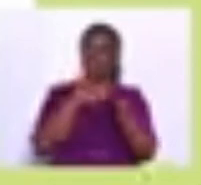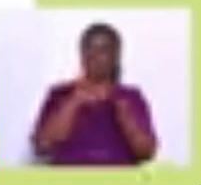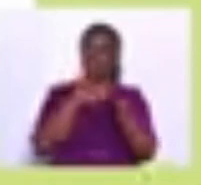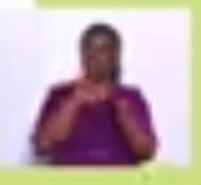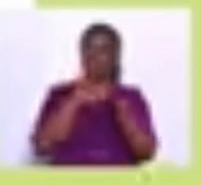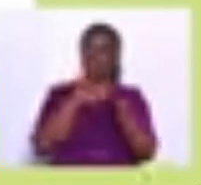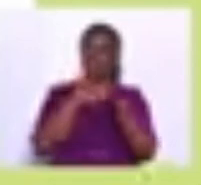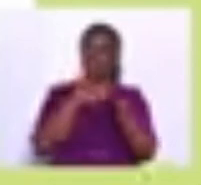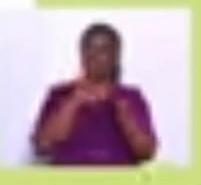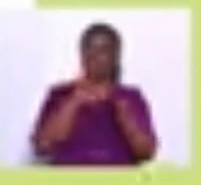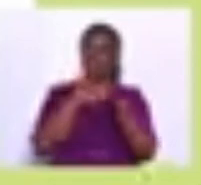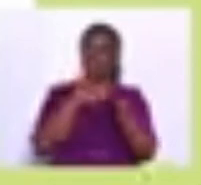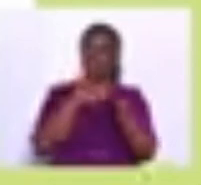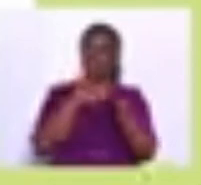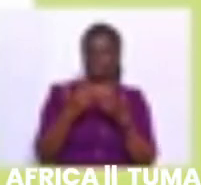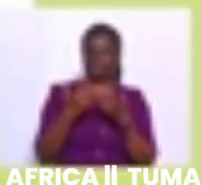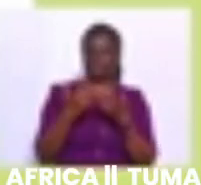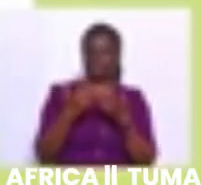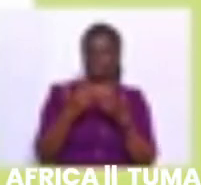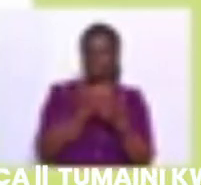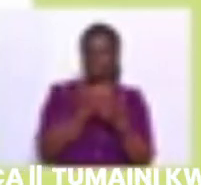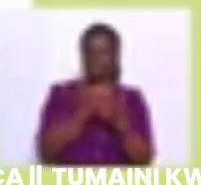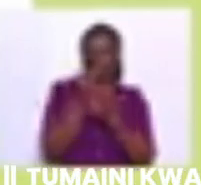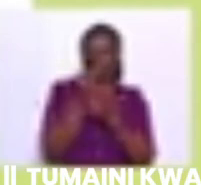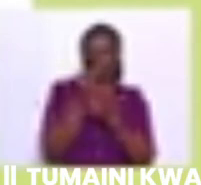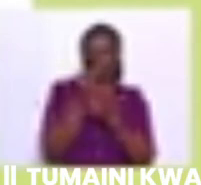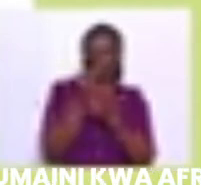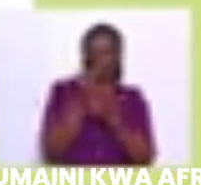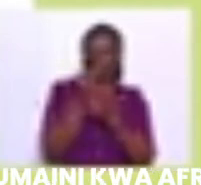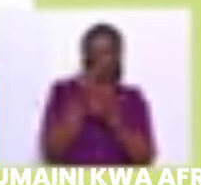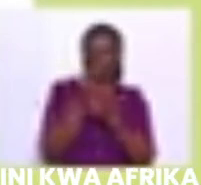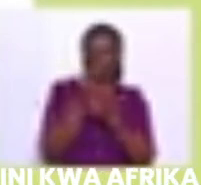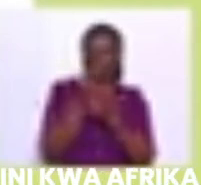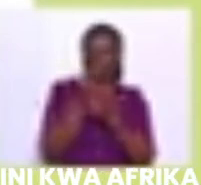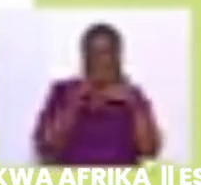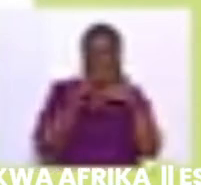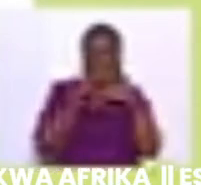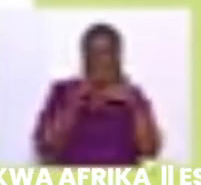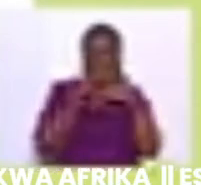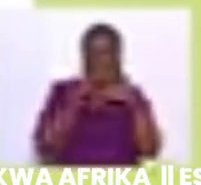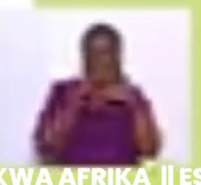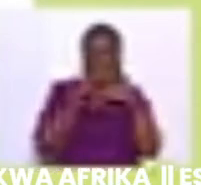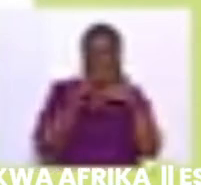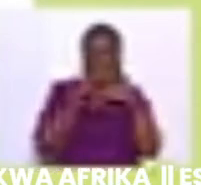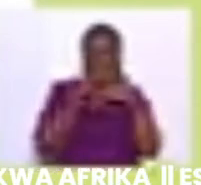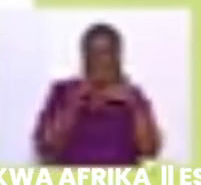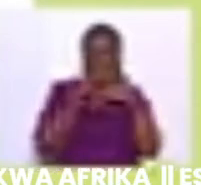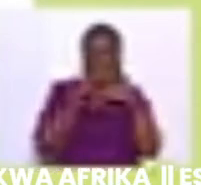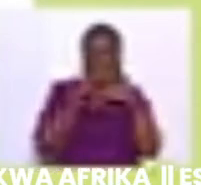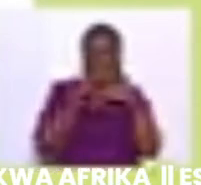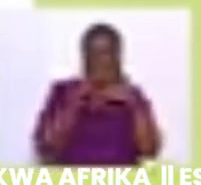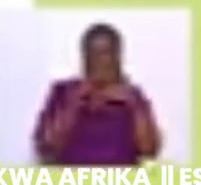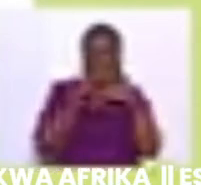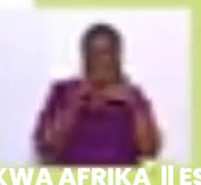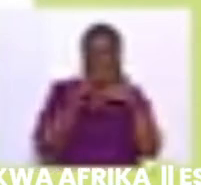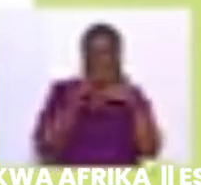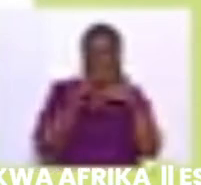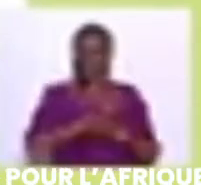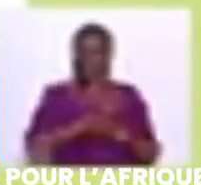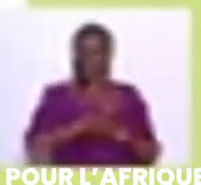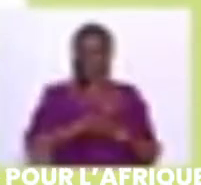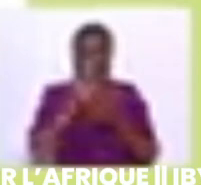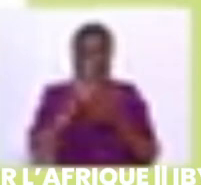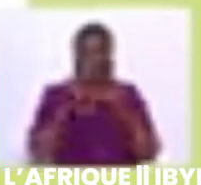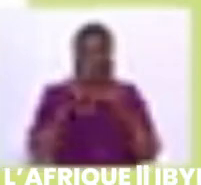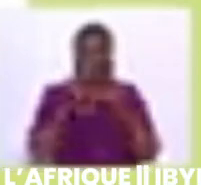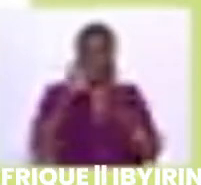El Salvador, very little animal fat intake, very low rates of breast cancer. So it's related. The more animal fat you have in your